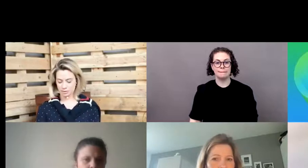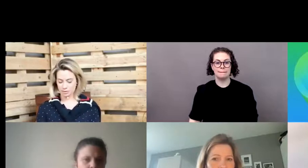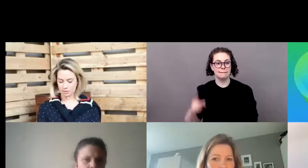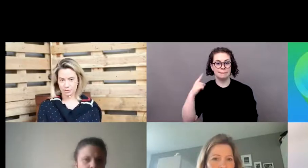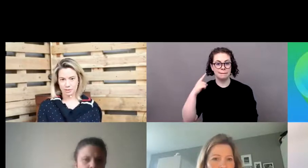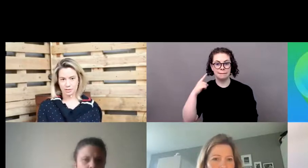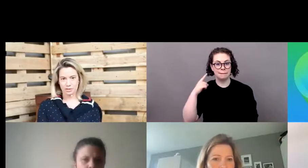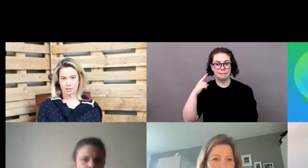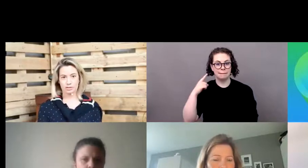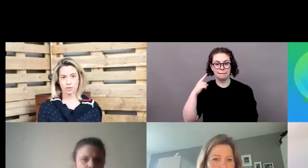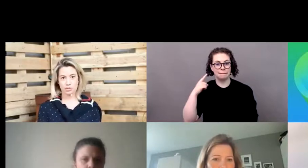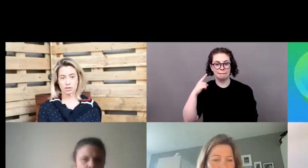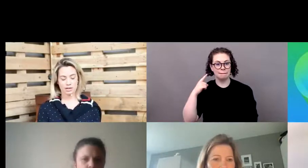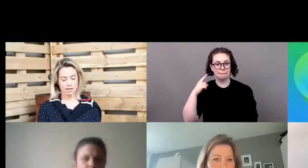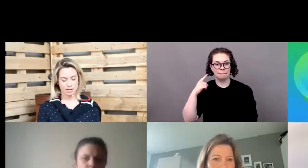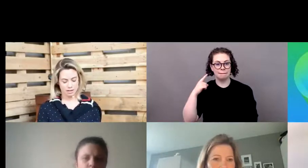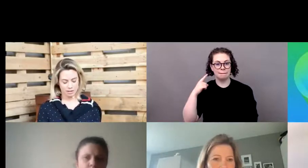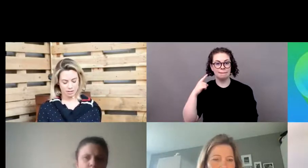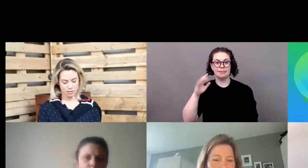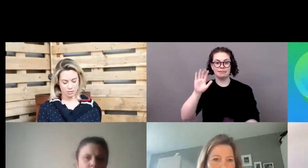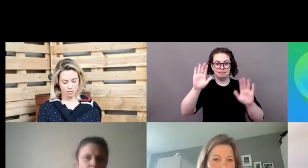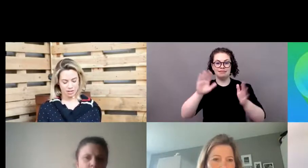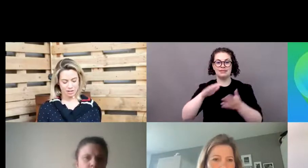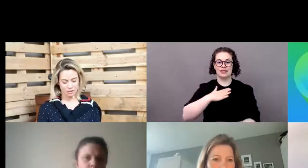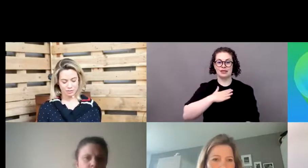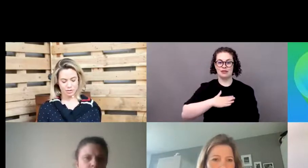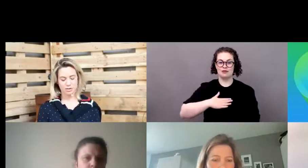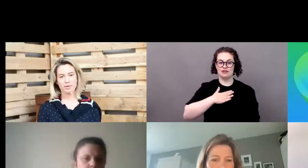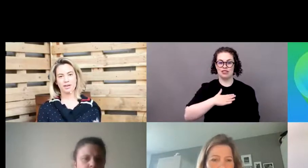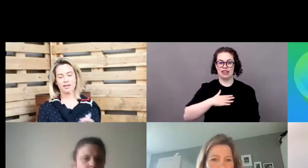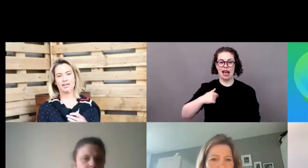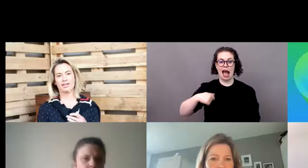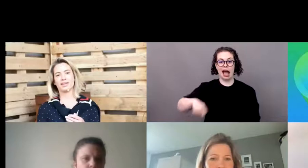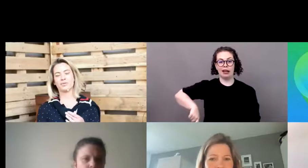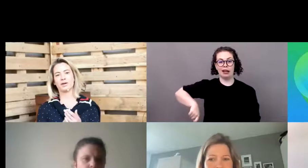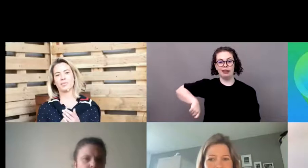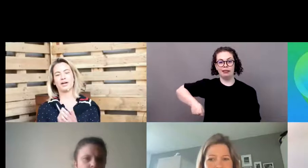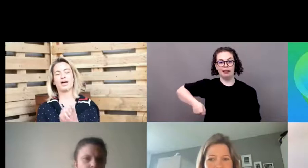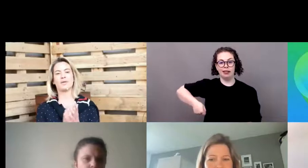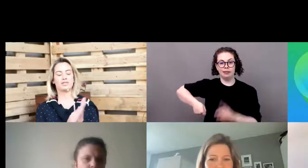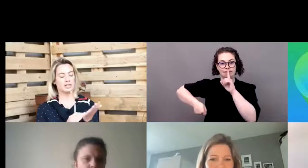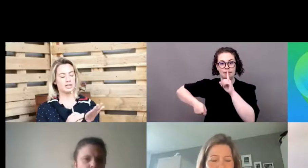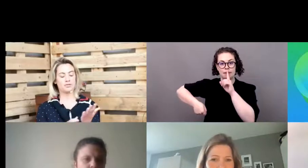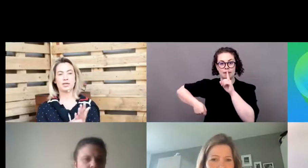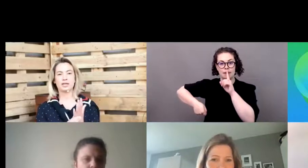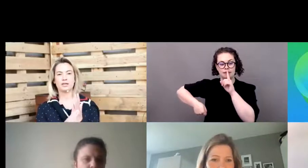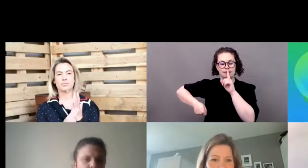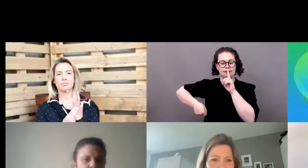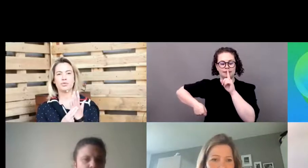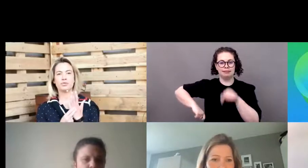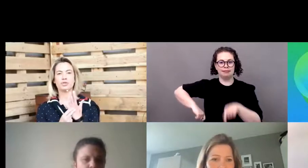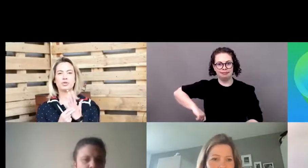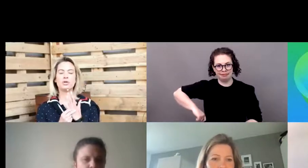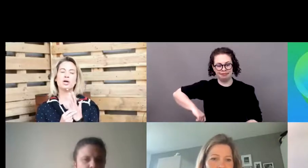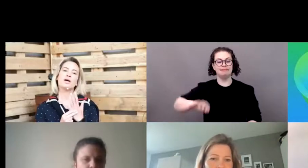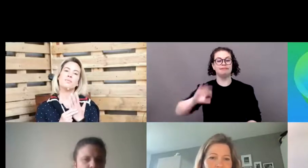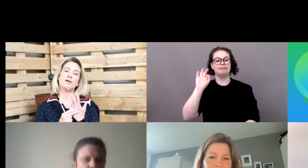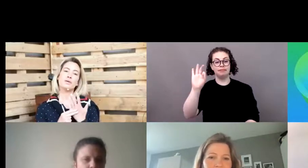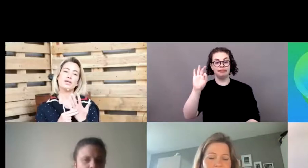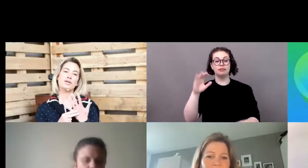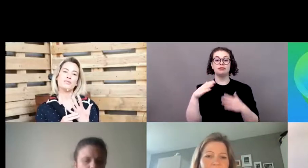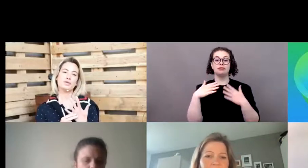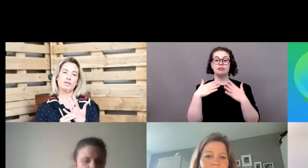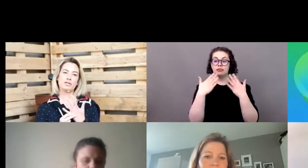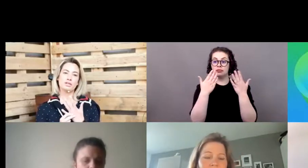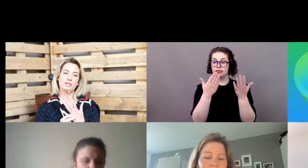We can't hear you, I believe. Oh, sorry, I had switched that off. Sorry, thank you, Baba. Amandine, if we can move to you,